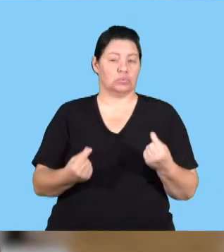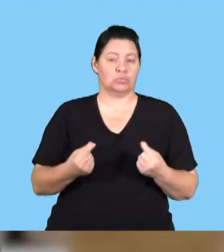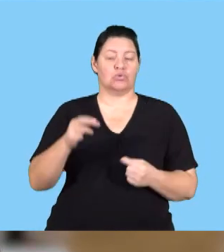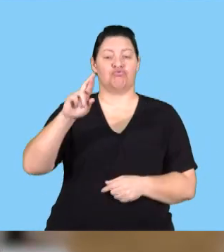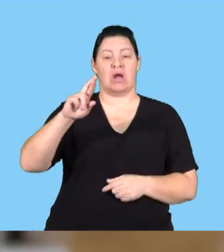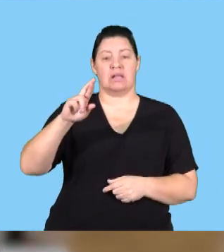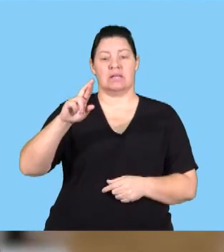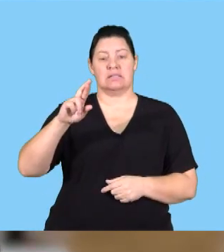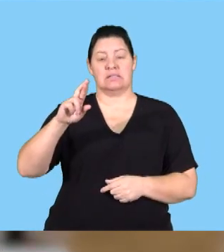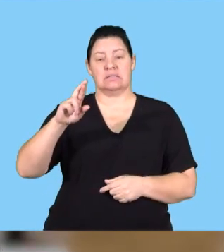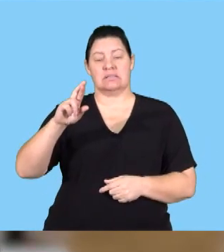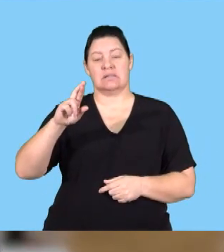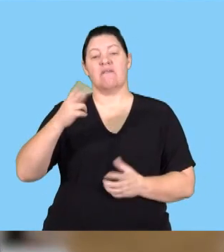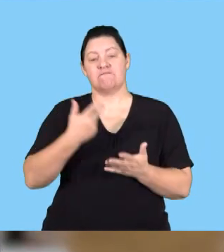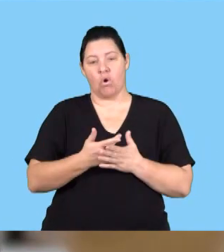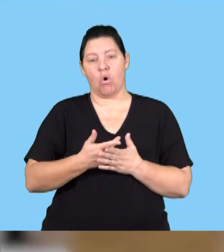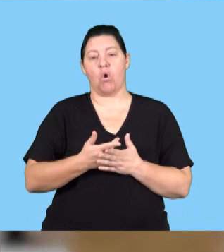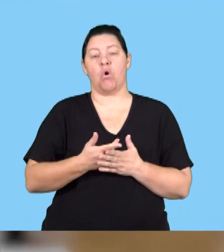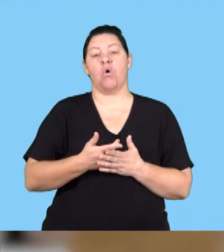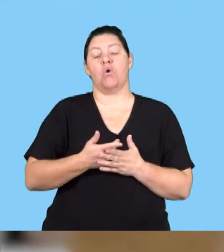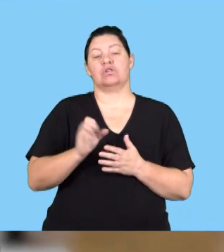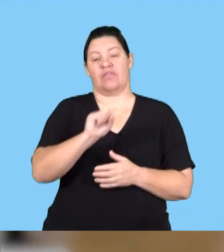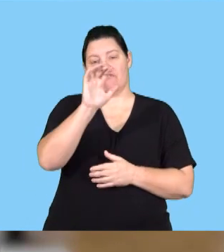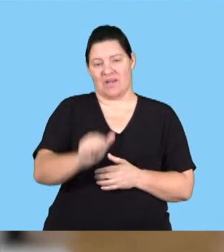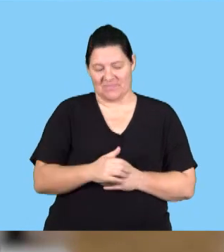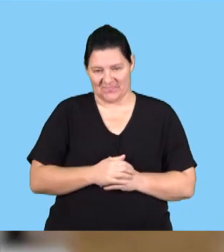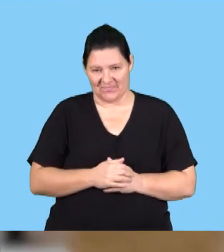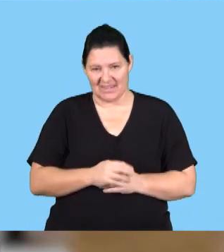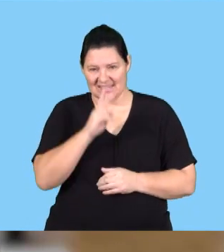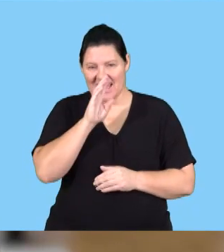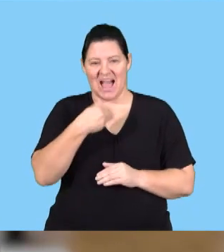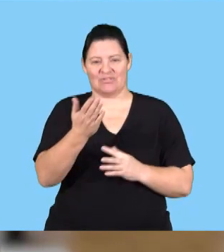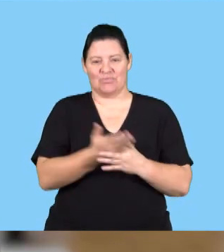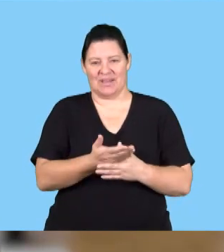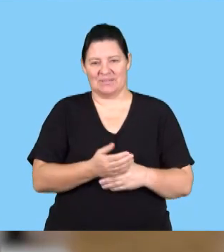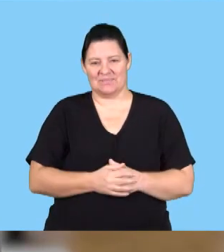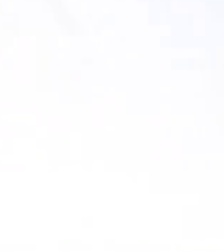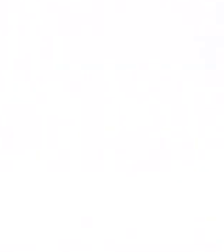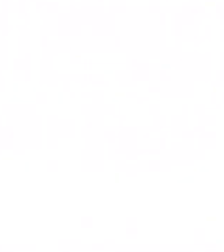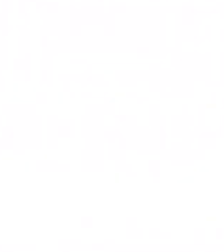African currency. You can have your glass of water. I will see you right after the break.